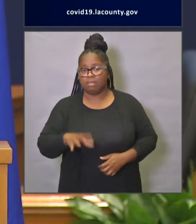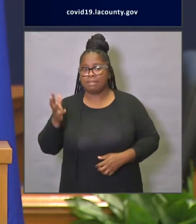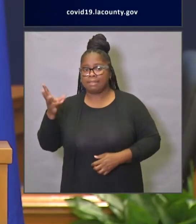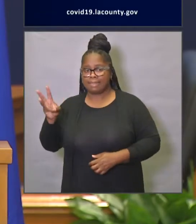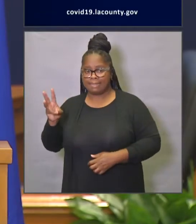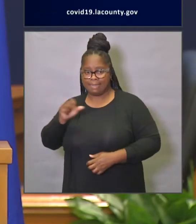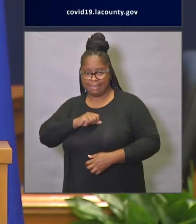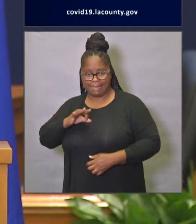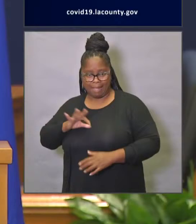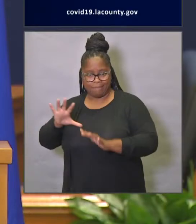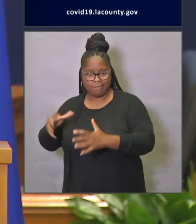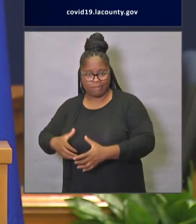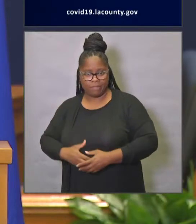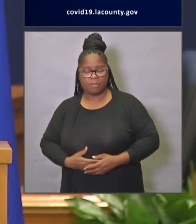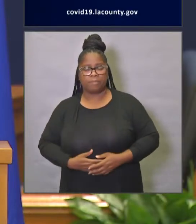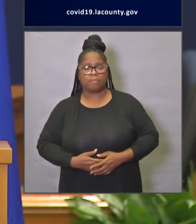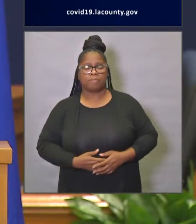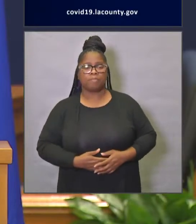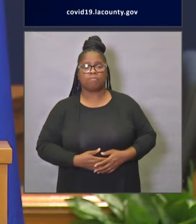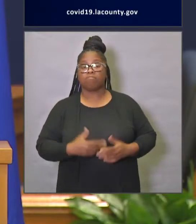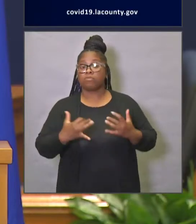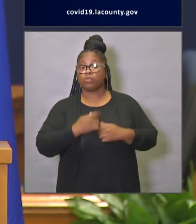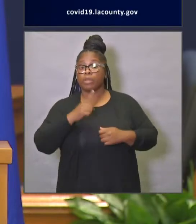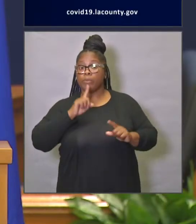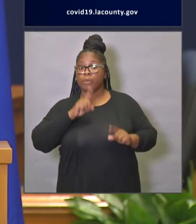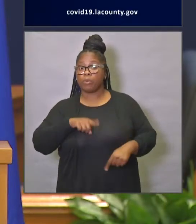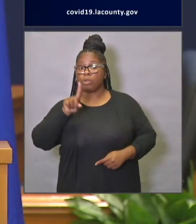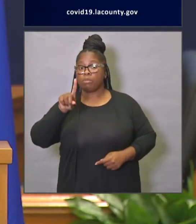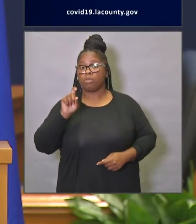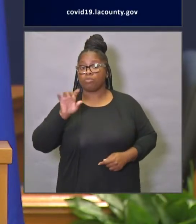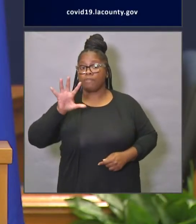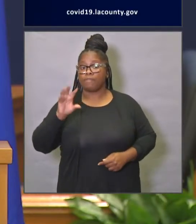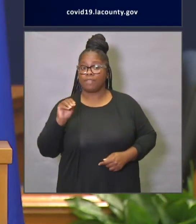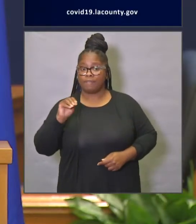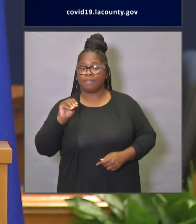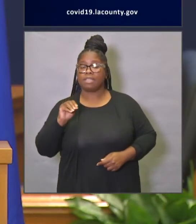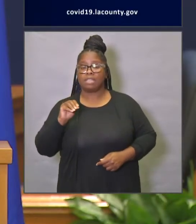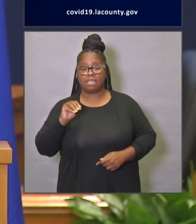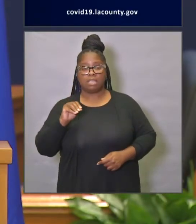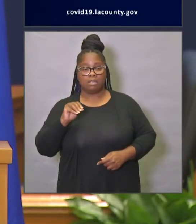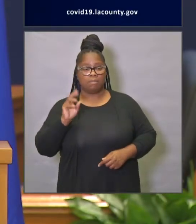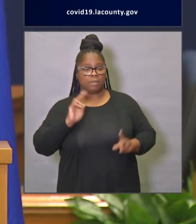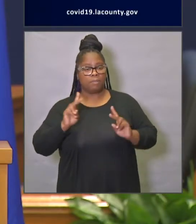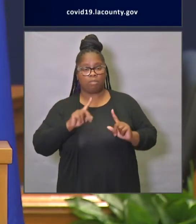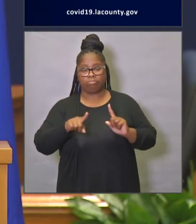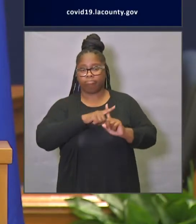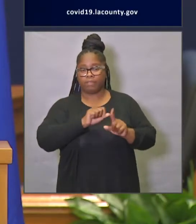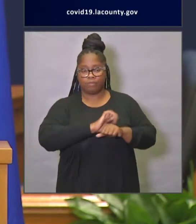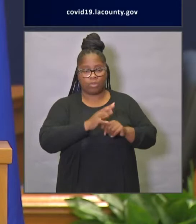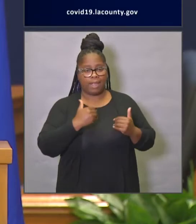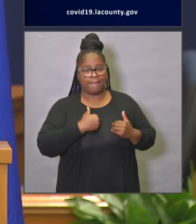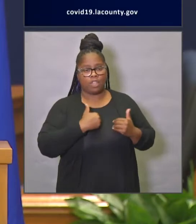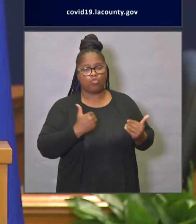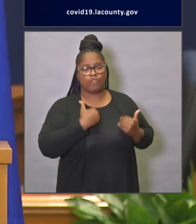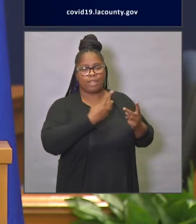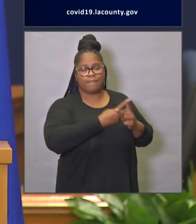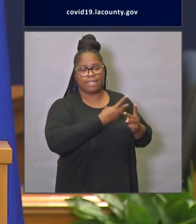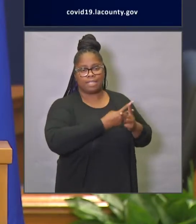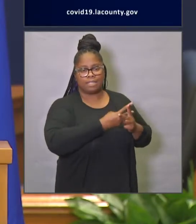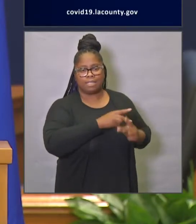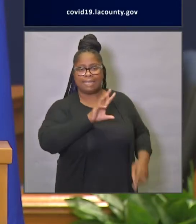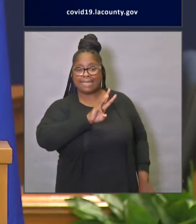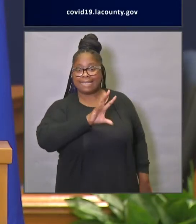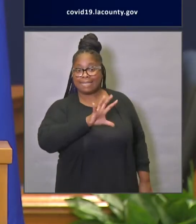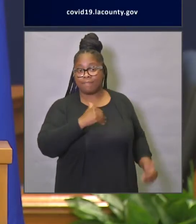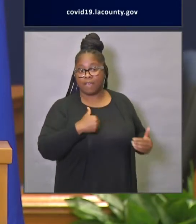16 among staff. Today we're reporting 150 cases in the juvenile facilities, 65 are amongst